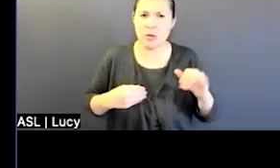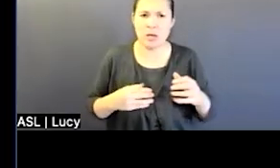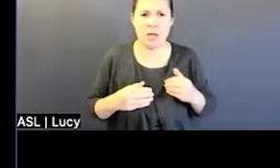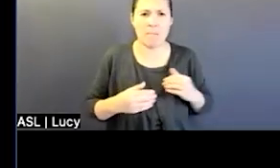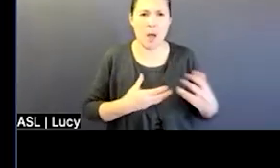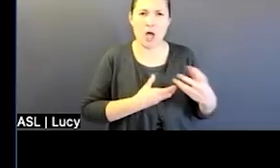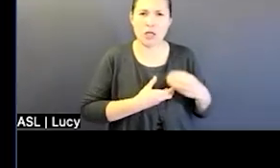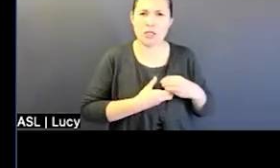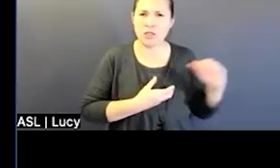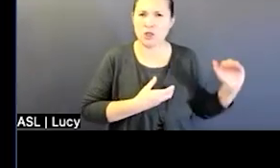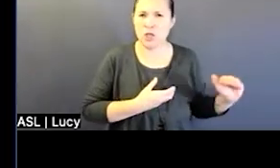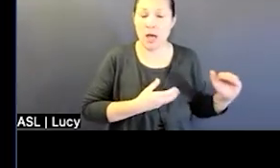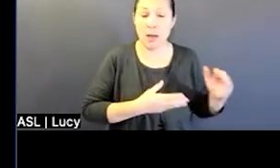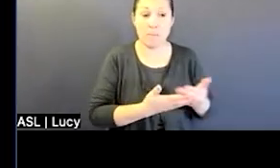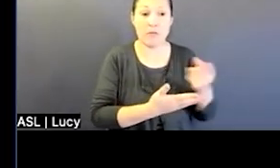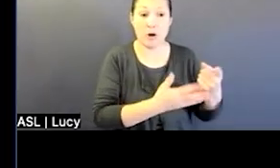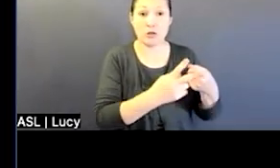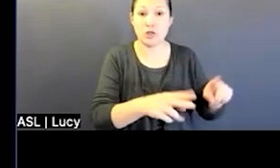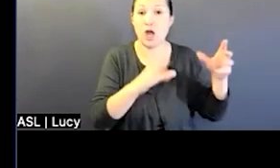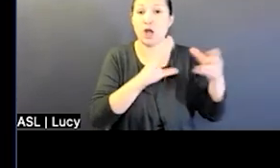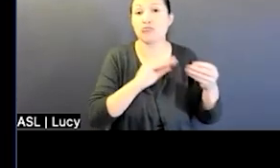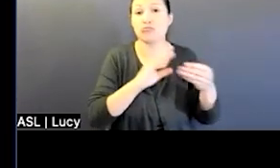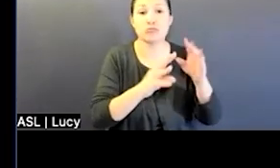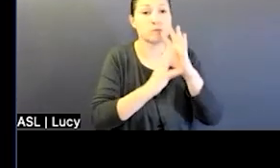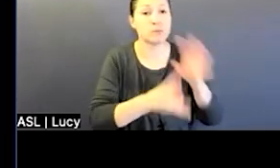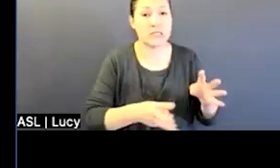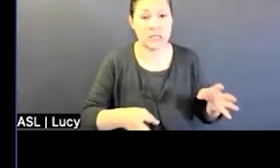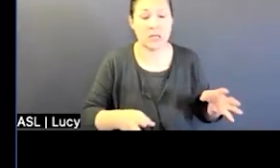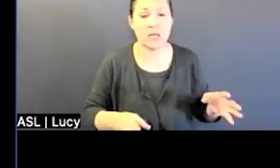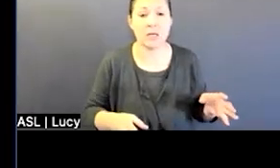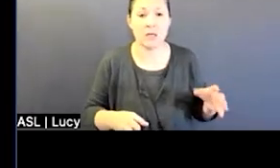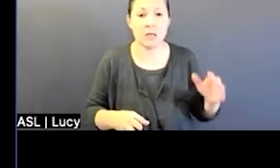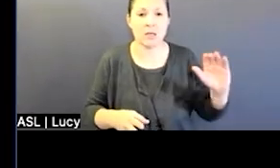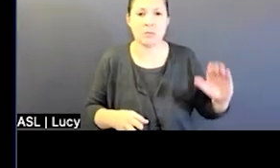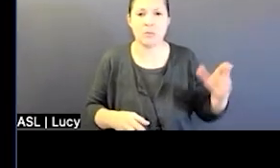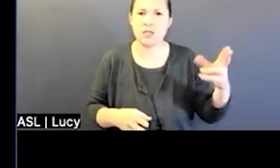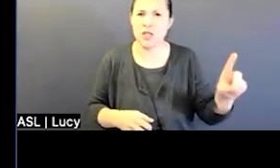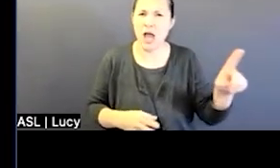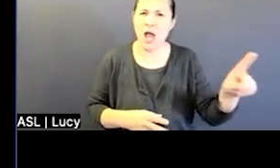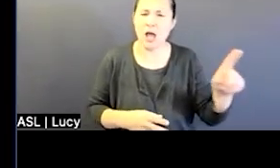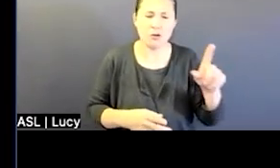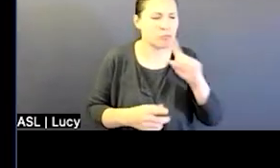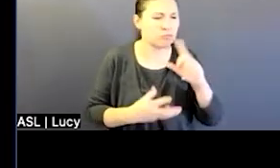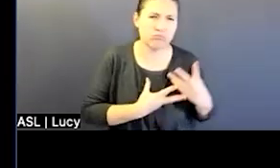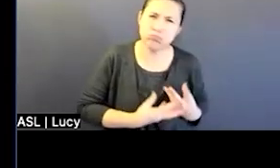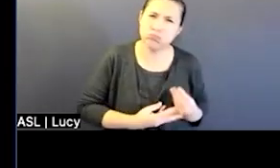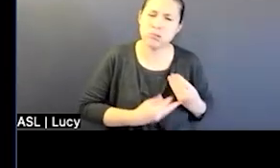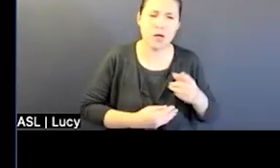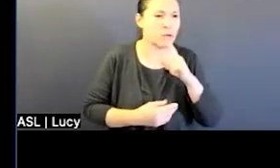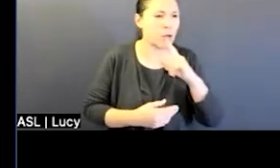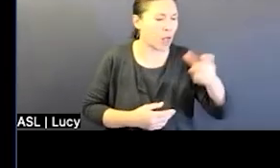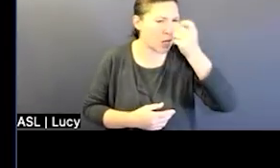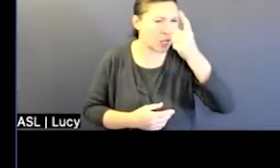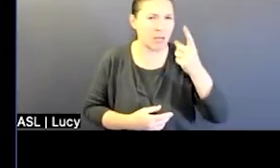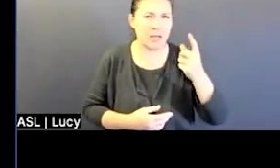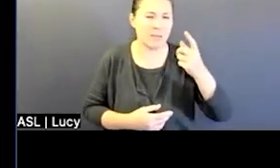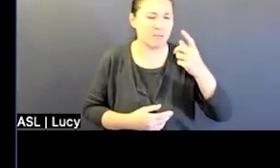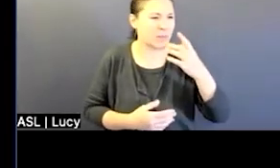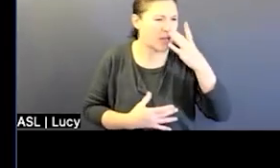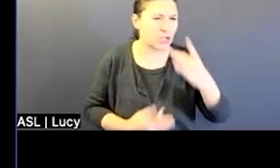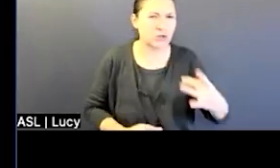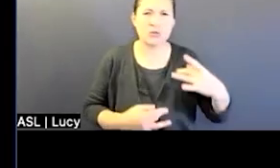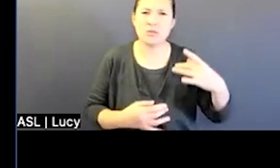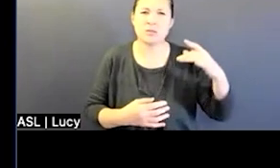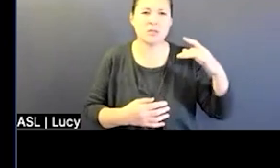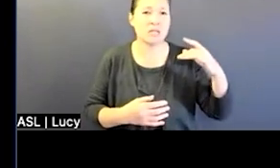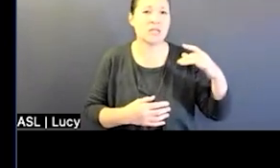speaking, they were so compassionate and interested in disability. And they were always surrounded by disability because of